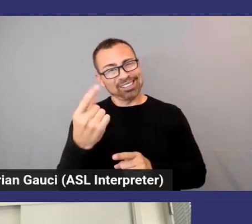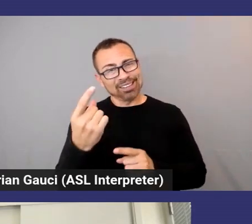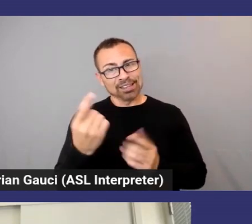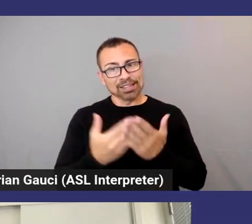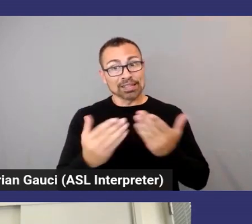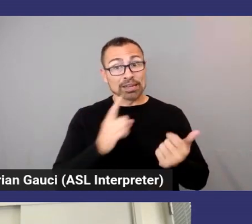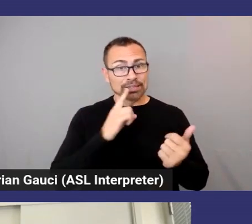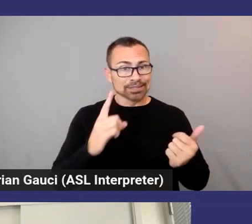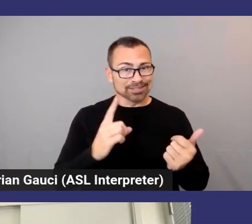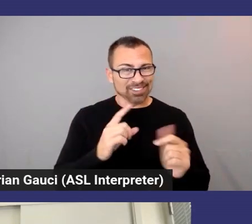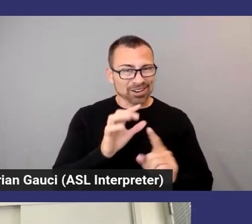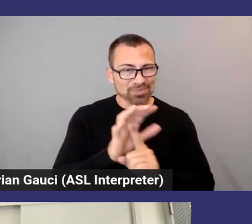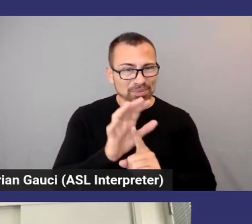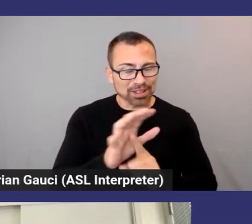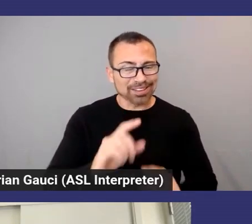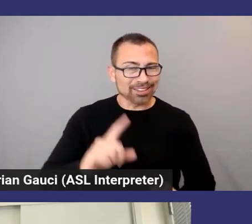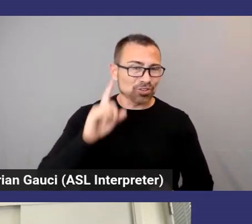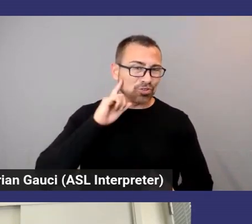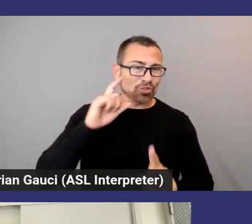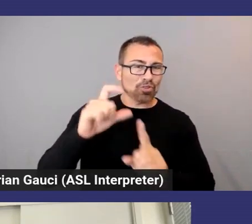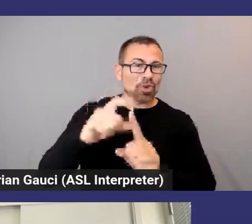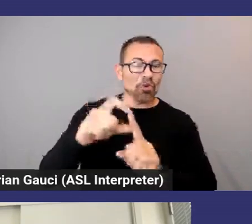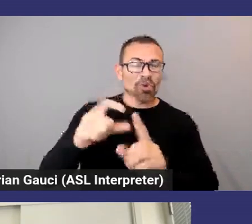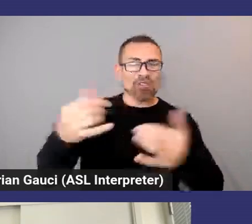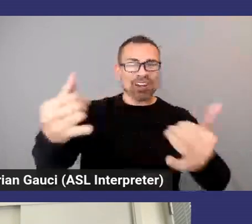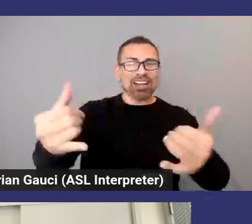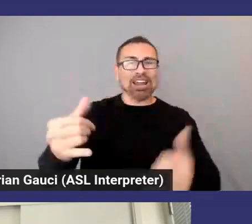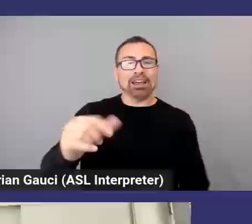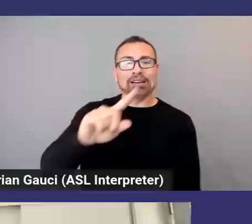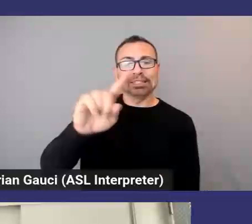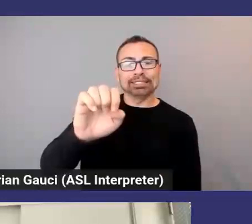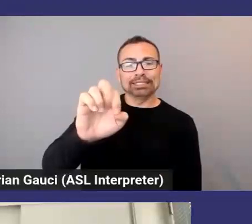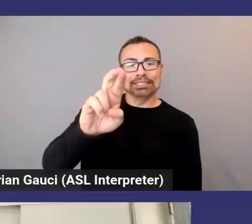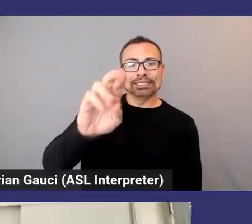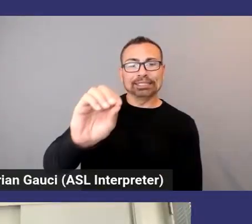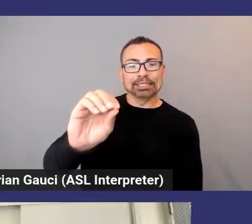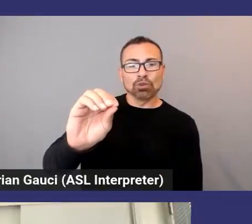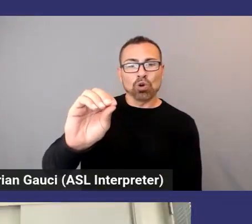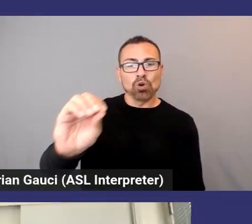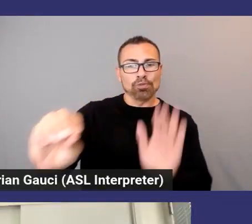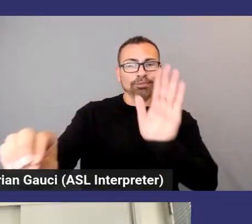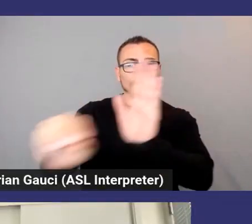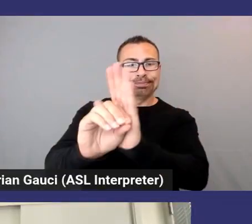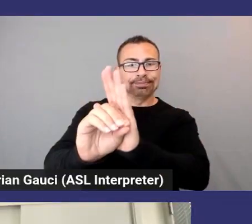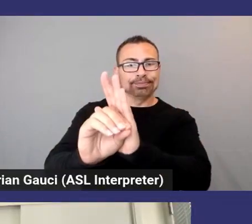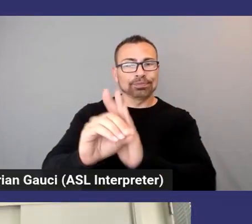probably heard the very buzzwordy term of zero trust, but it really comes down to just kind of